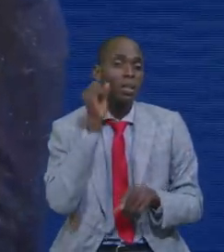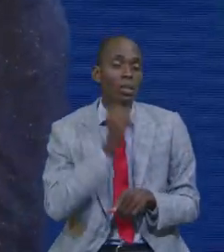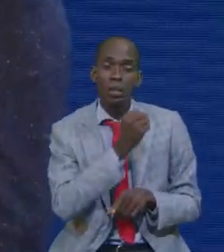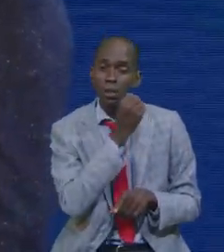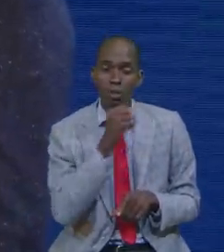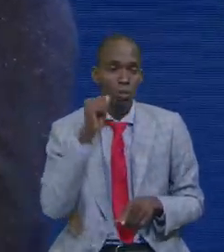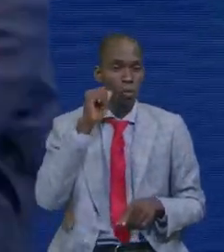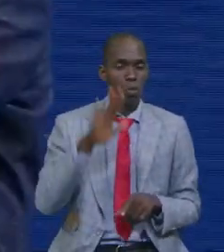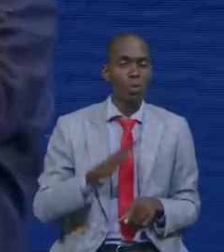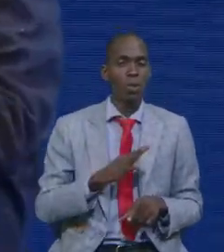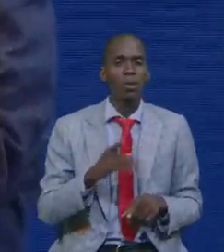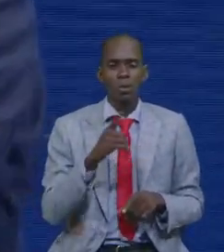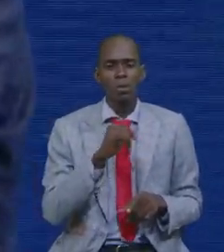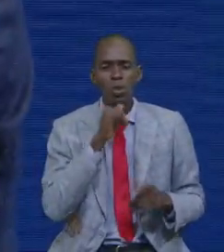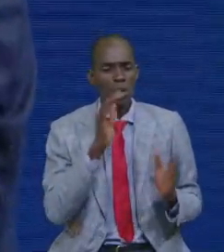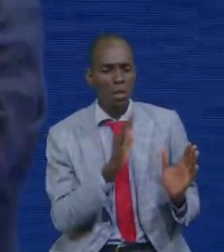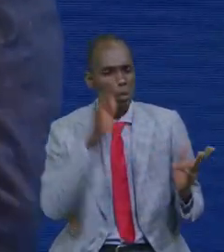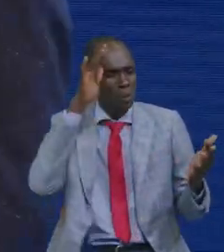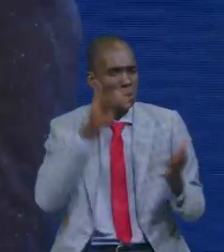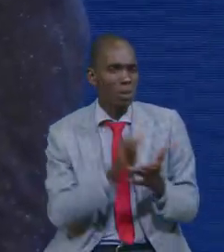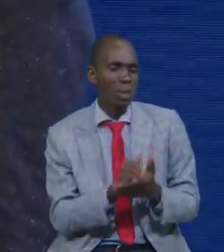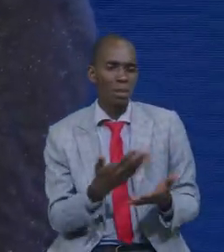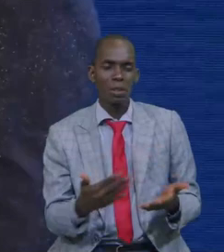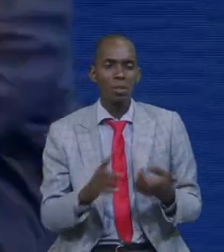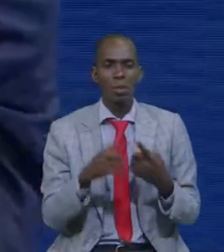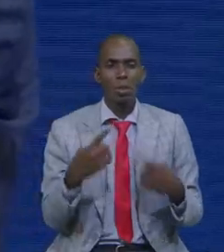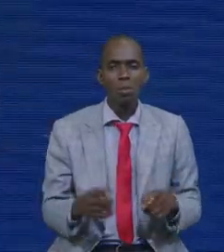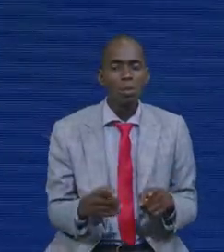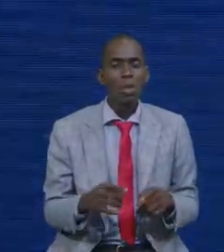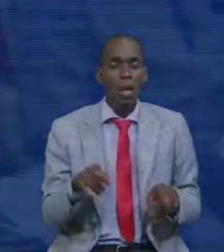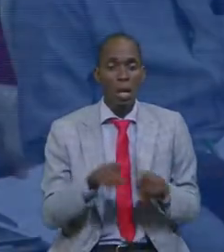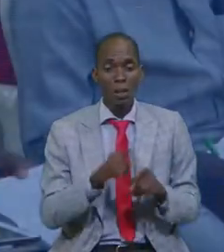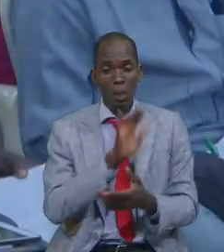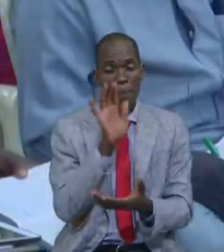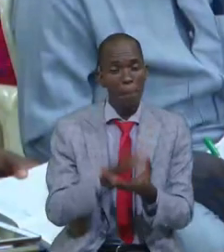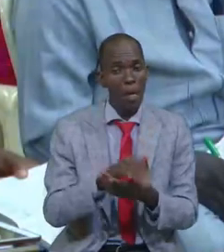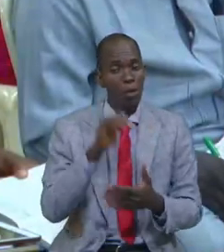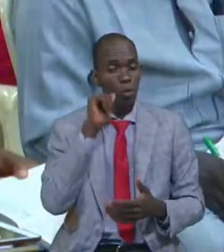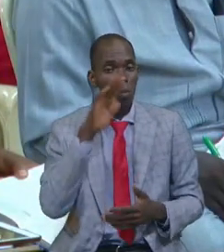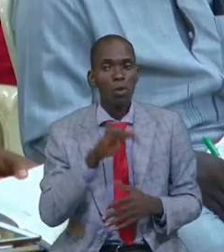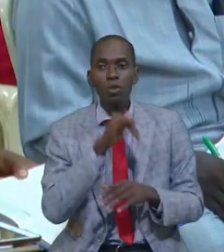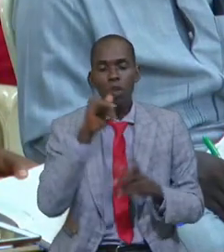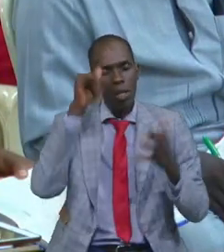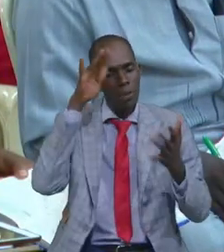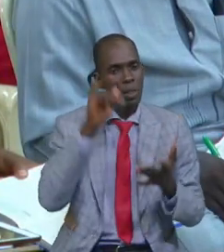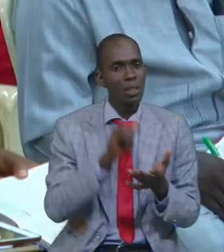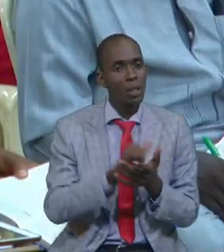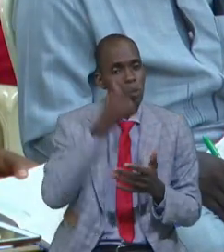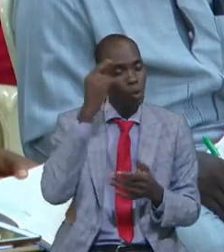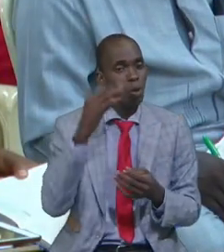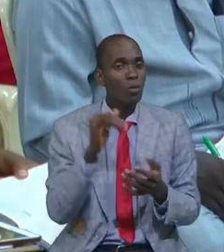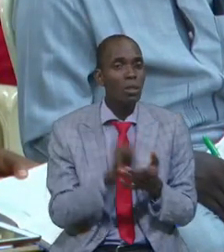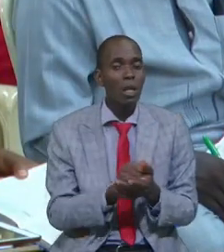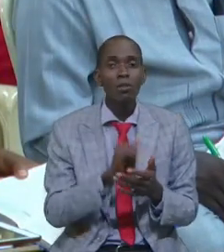what happened. As a married woman, you didn't expect what happened. And because of the unexpected things